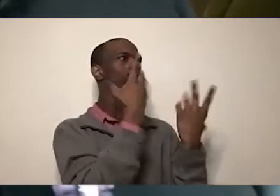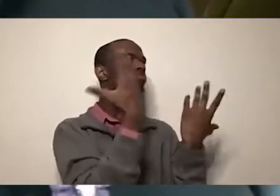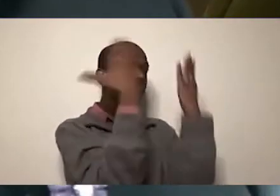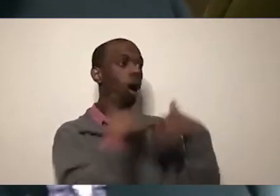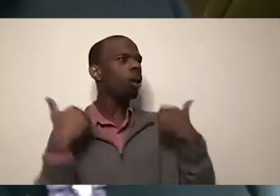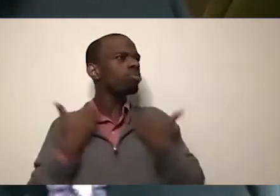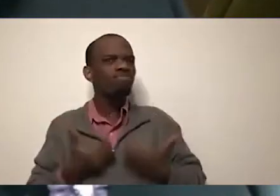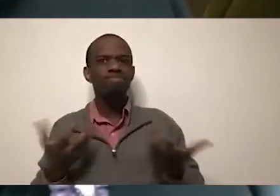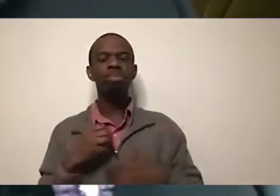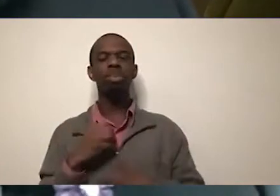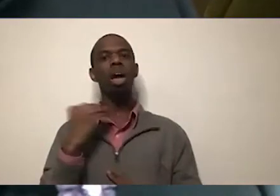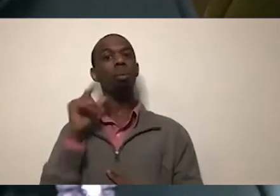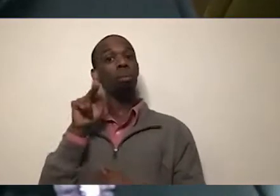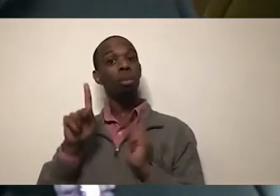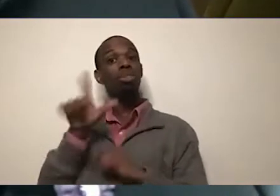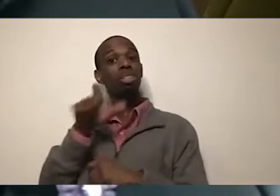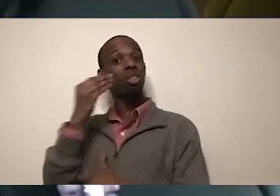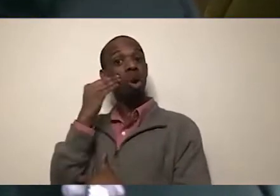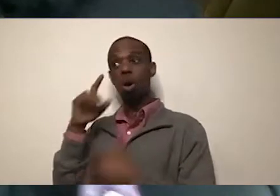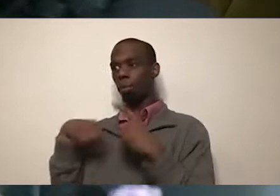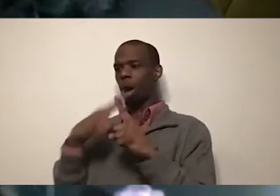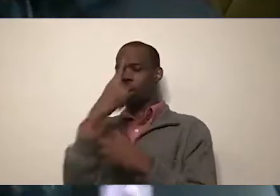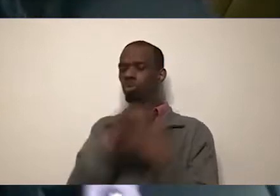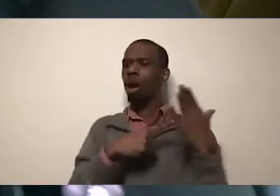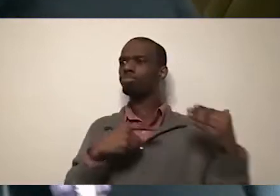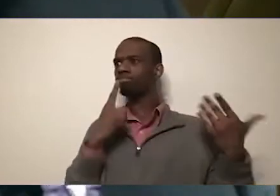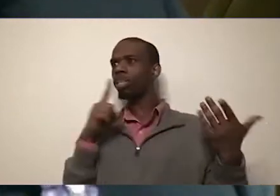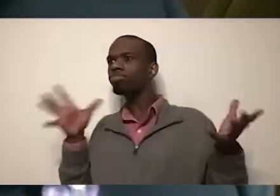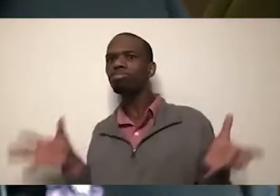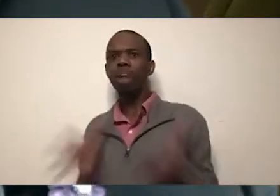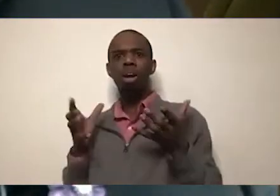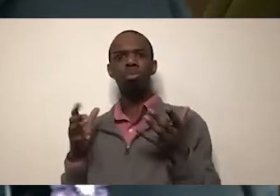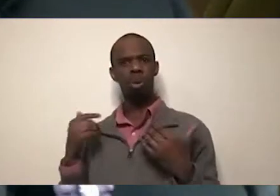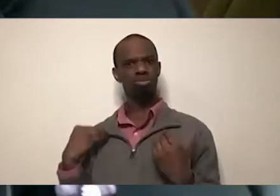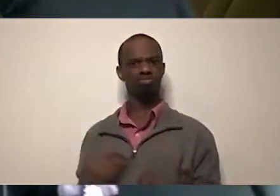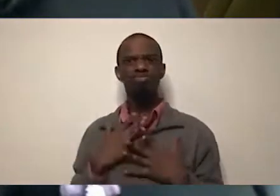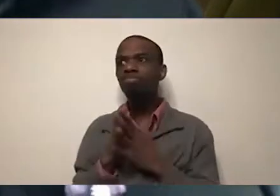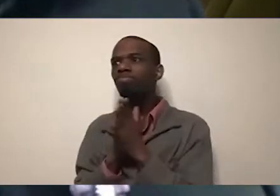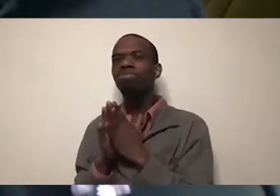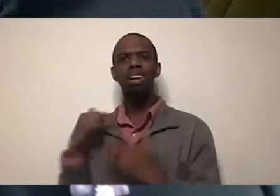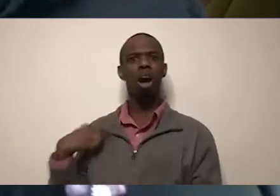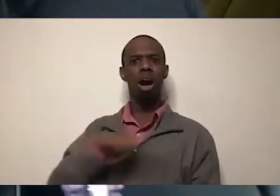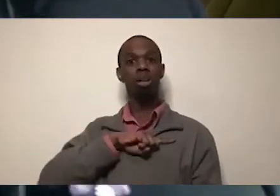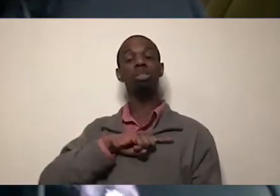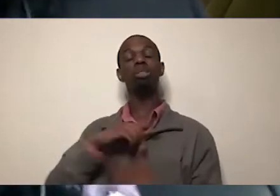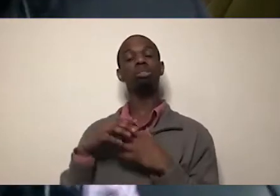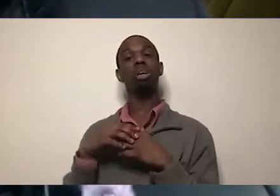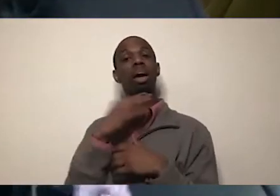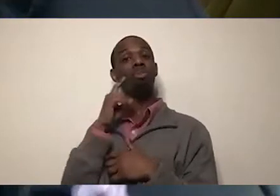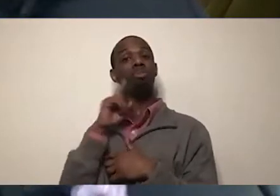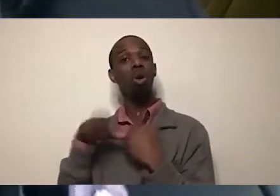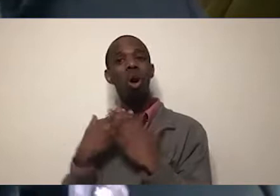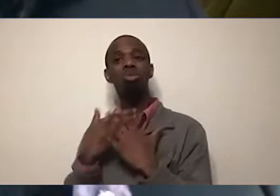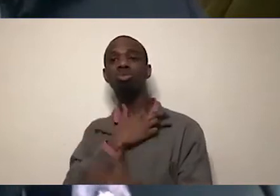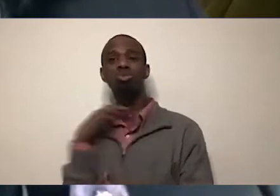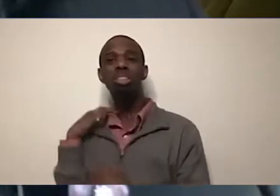risks as if they are economic, poor people are exposed to toxicity, uneducated people, that kind of